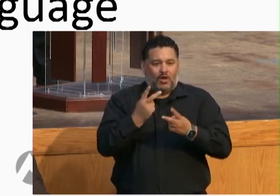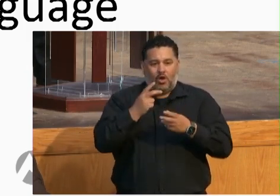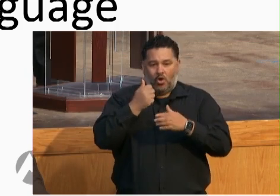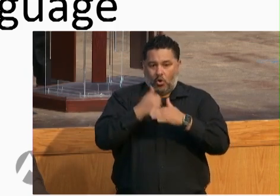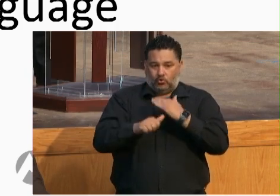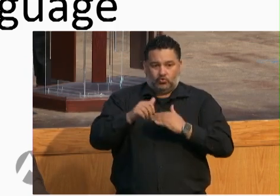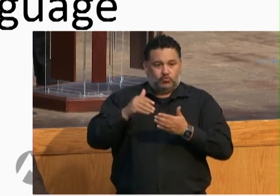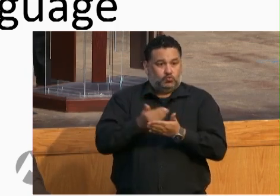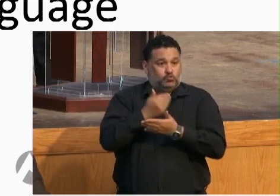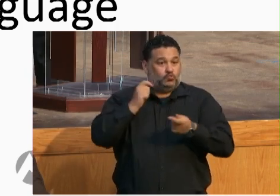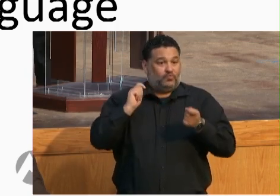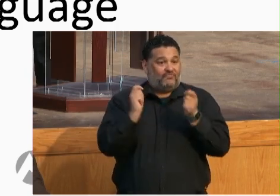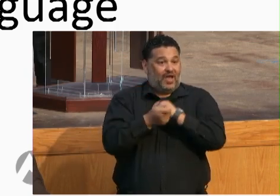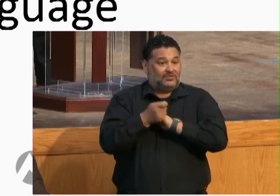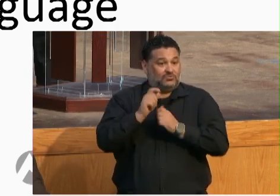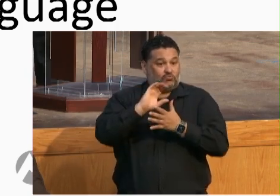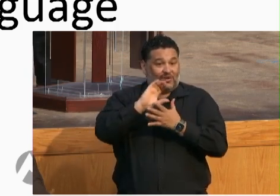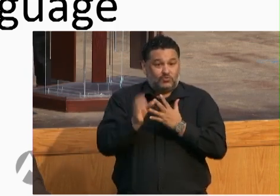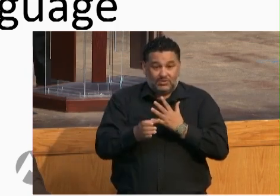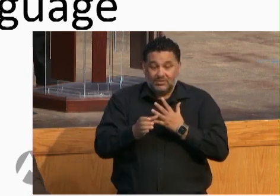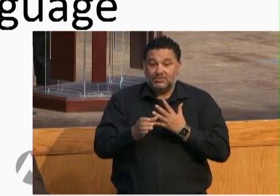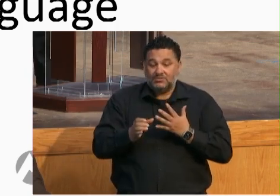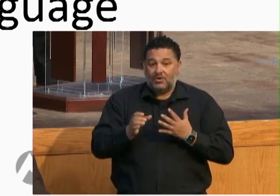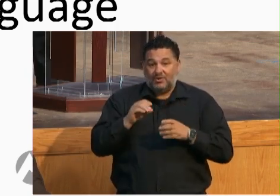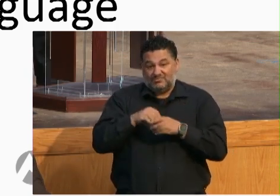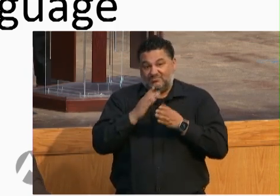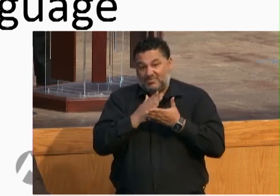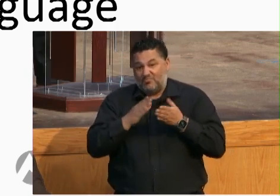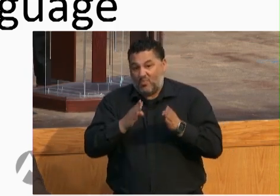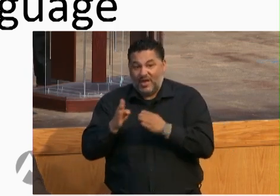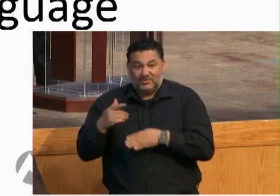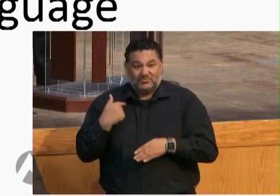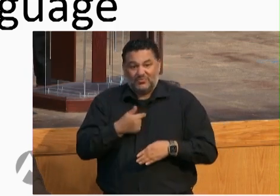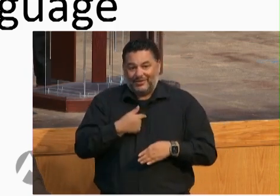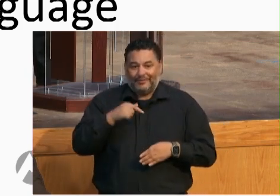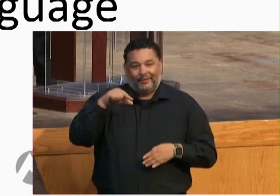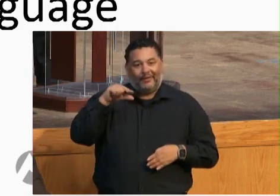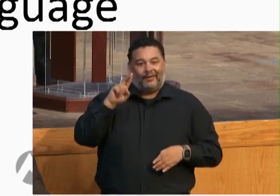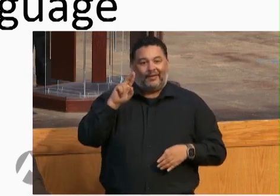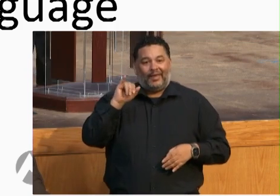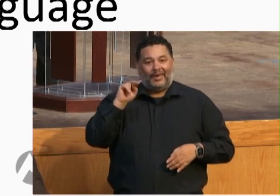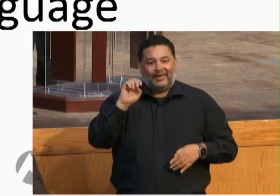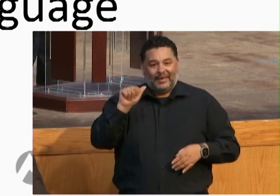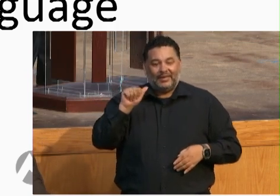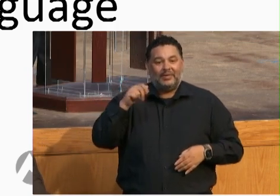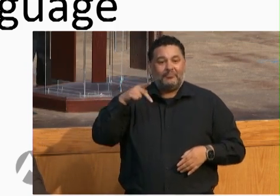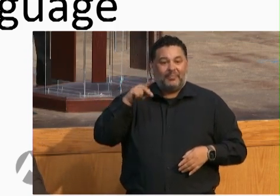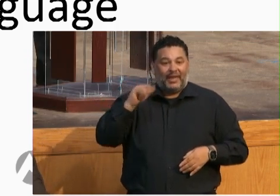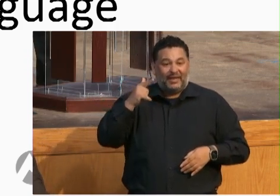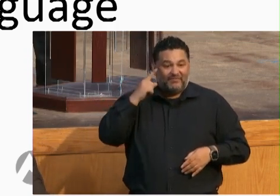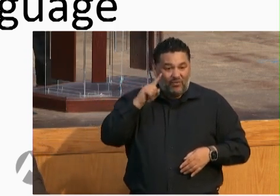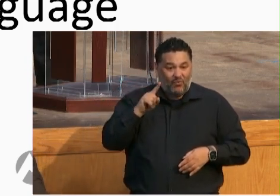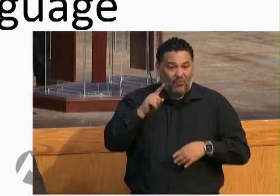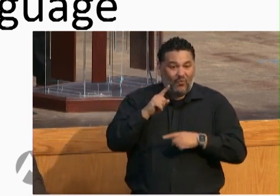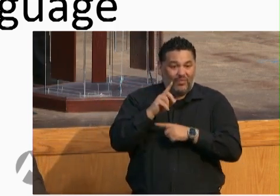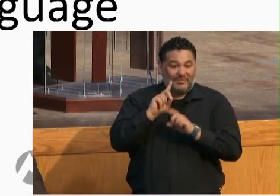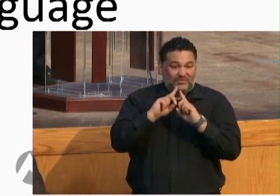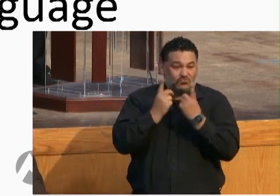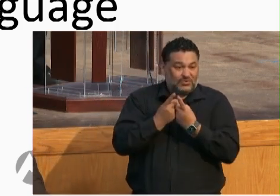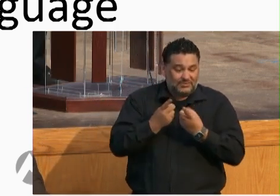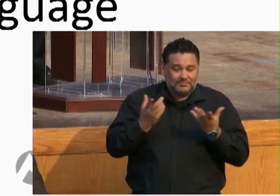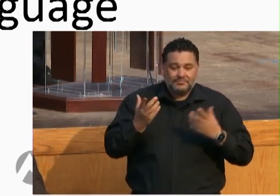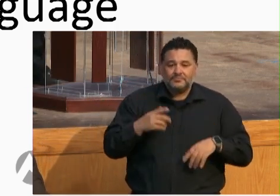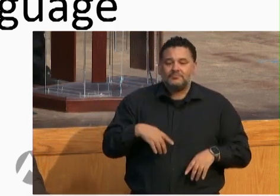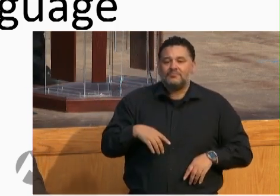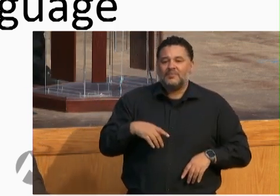revised criteria. So in some ways, we're a guinea pig for the district. And that doesn't concern me in any way. They changed